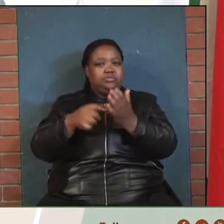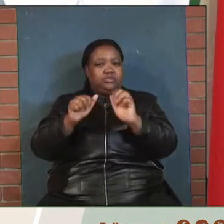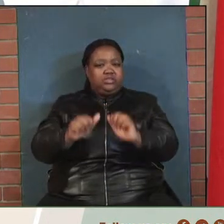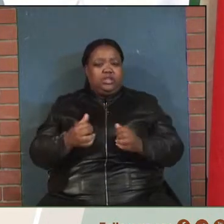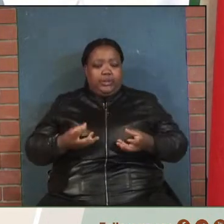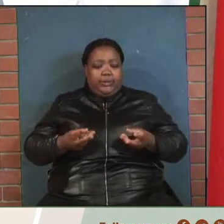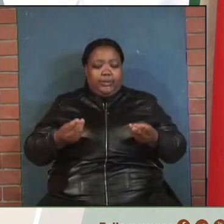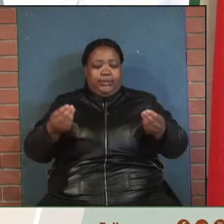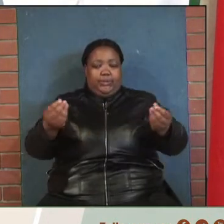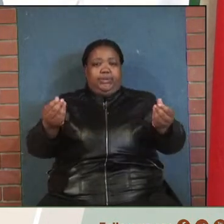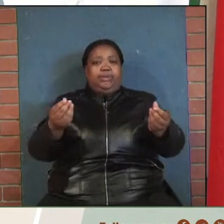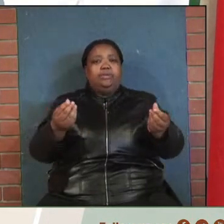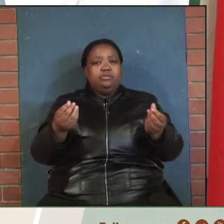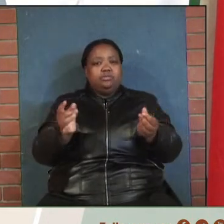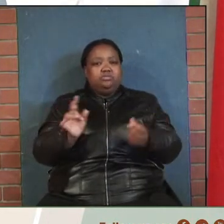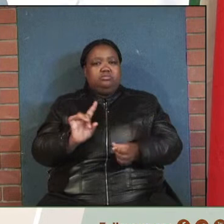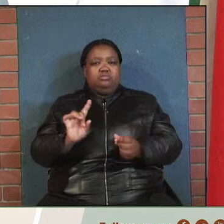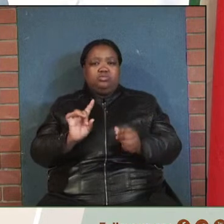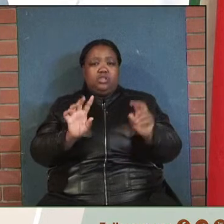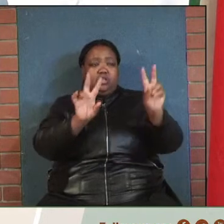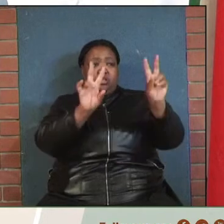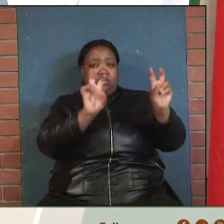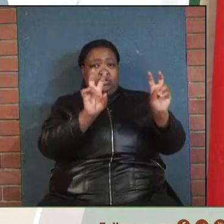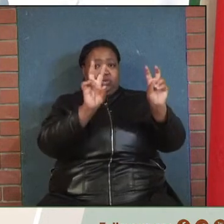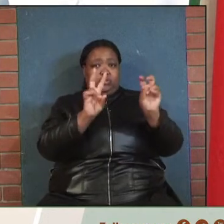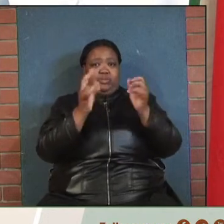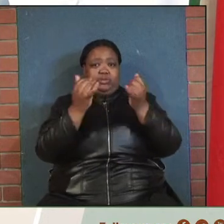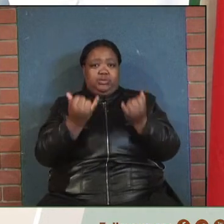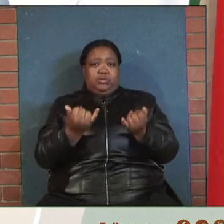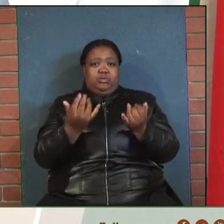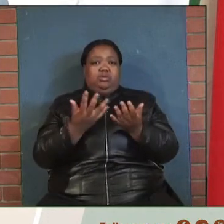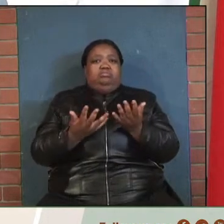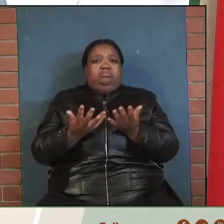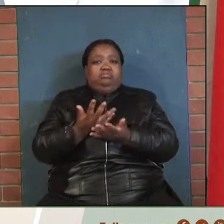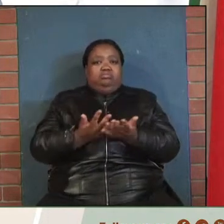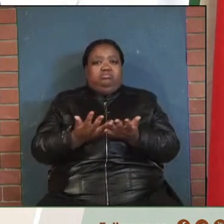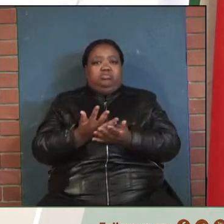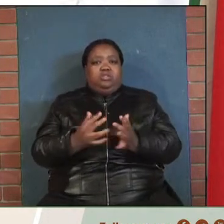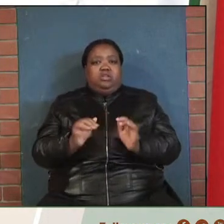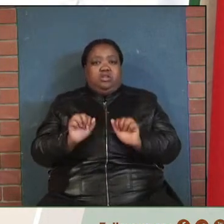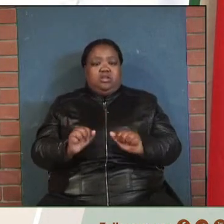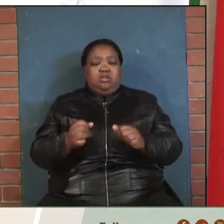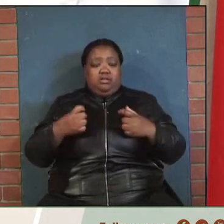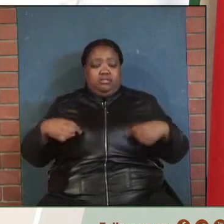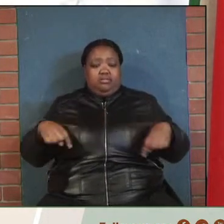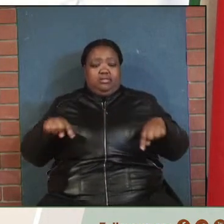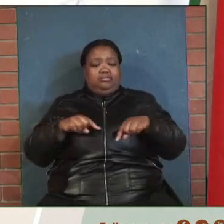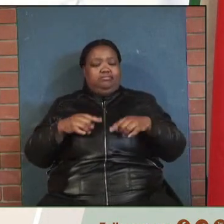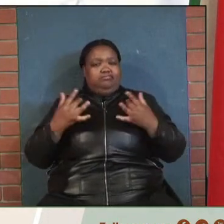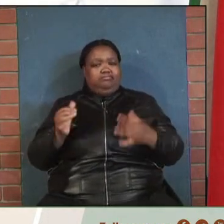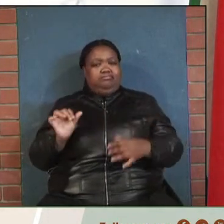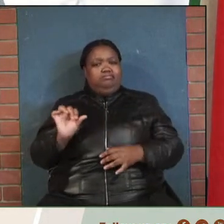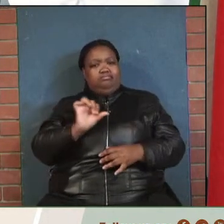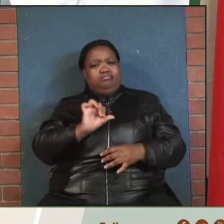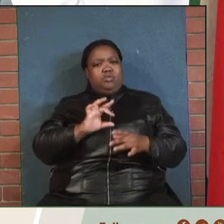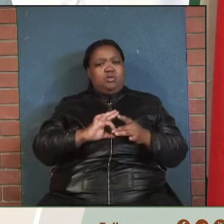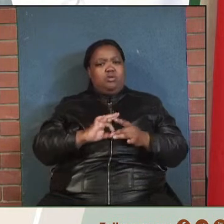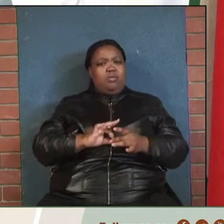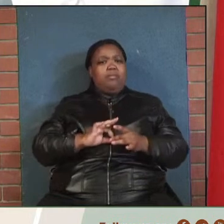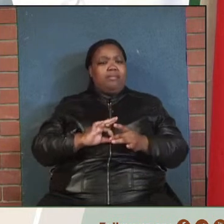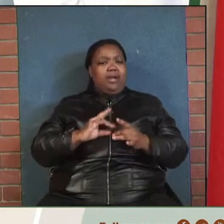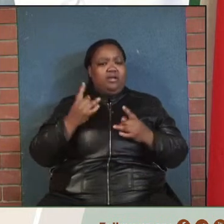solutions to the topics to be discussed so that we are able to go back and start